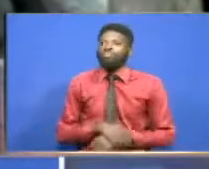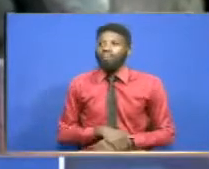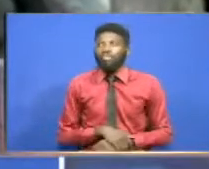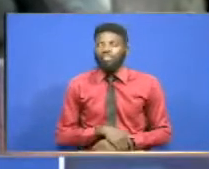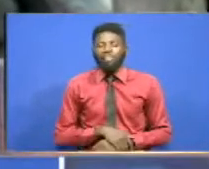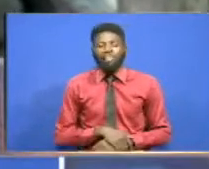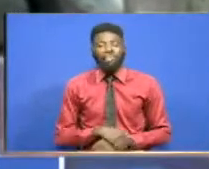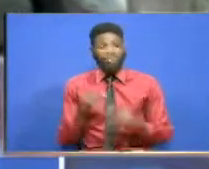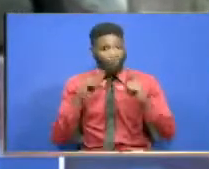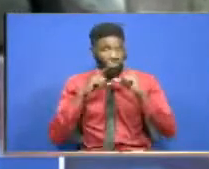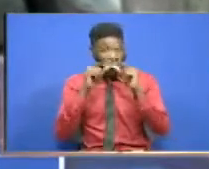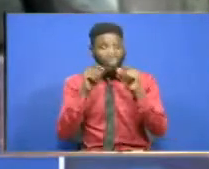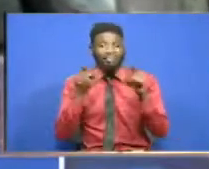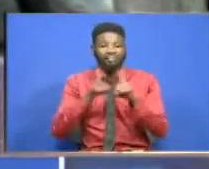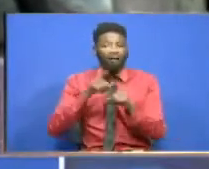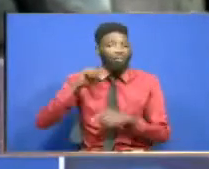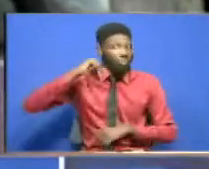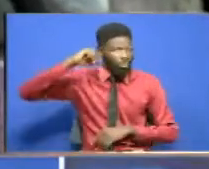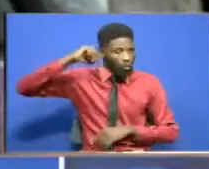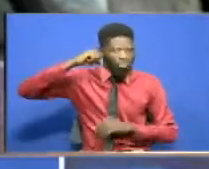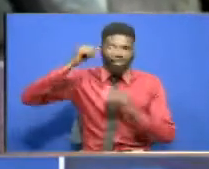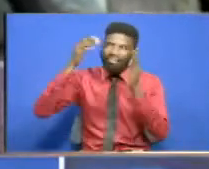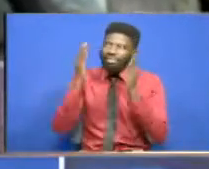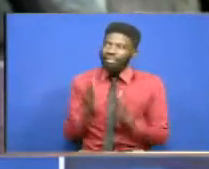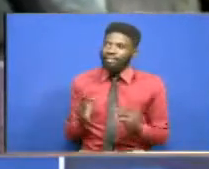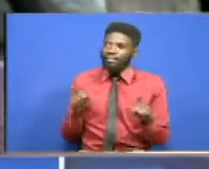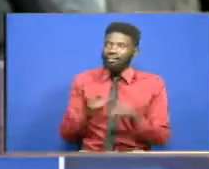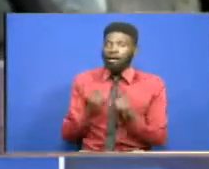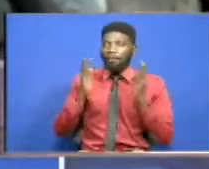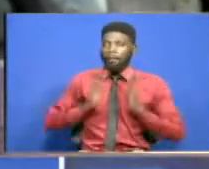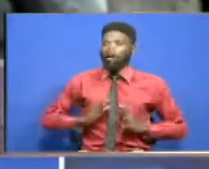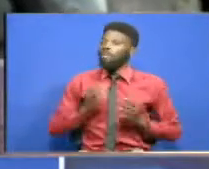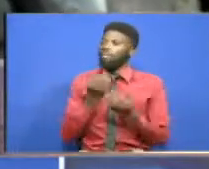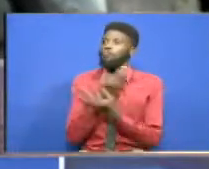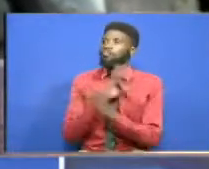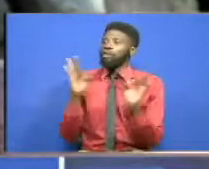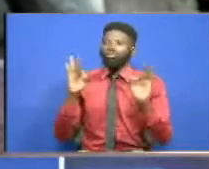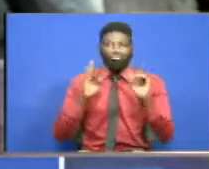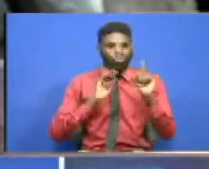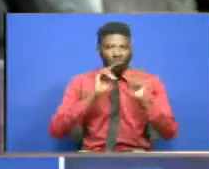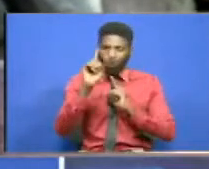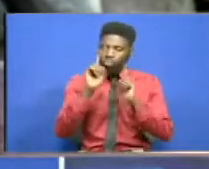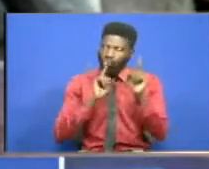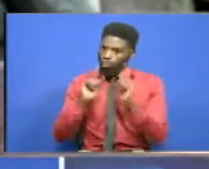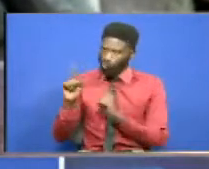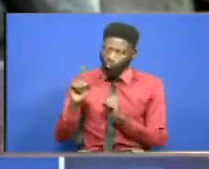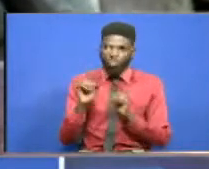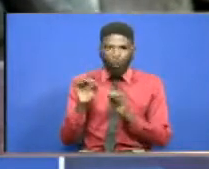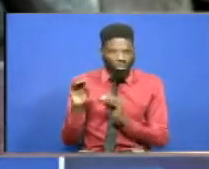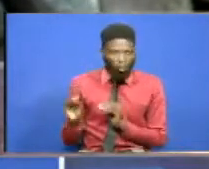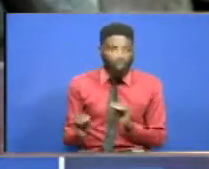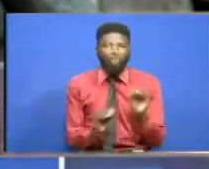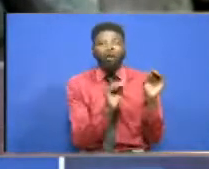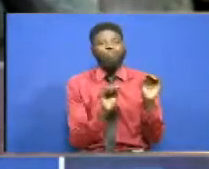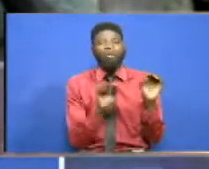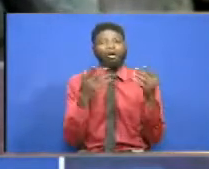kama mwanasiasa na kama mtu ambaye ako na freedom ya kusema eti anaenda huku na ama anatoka